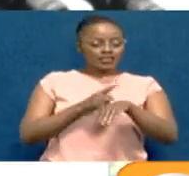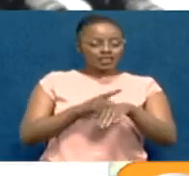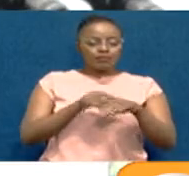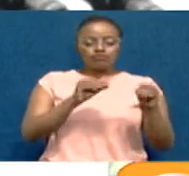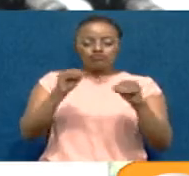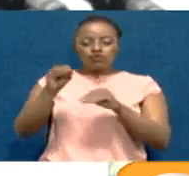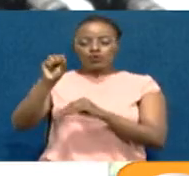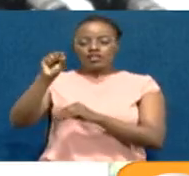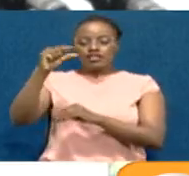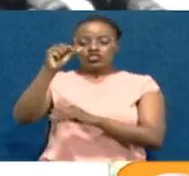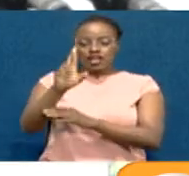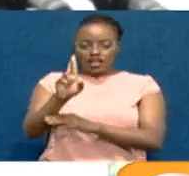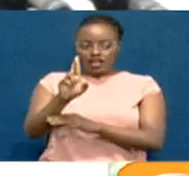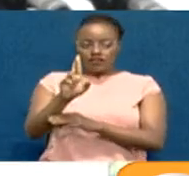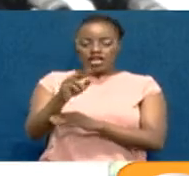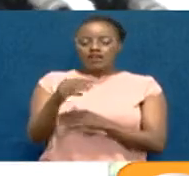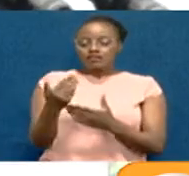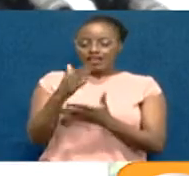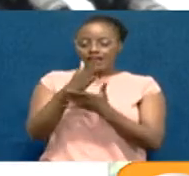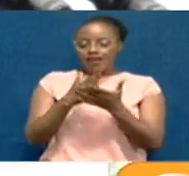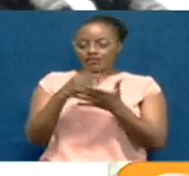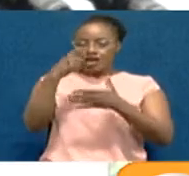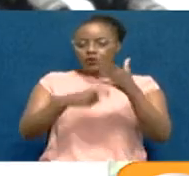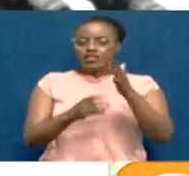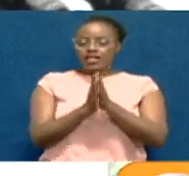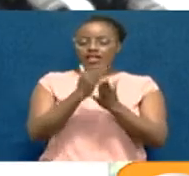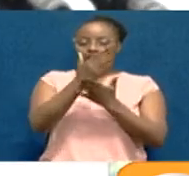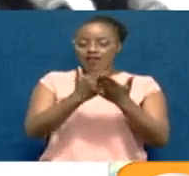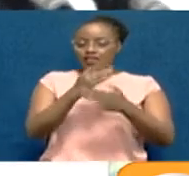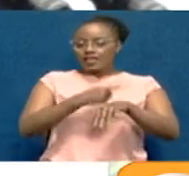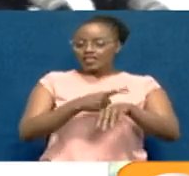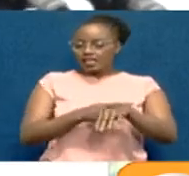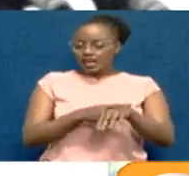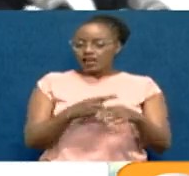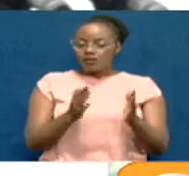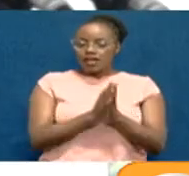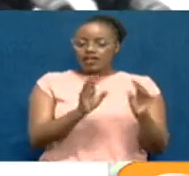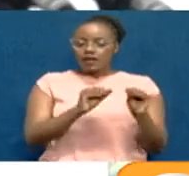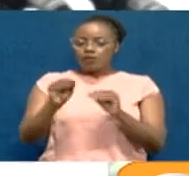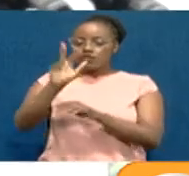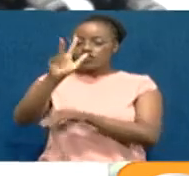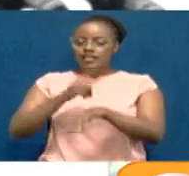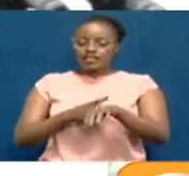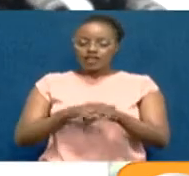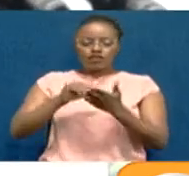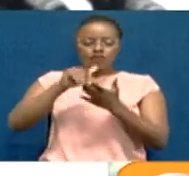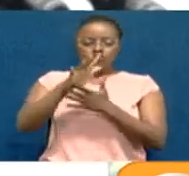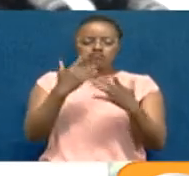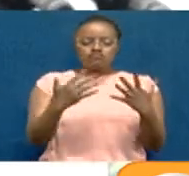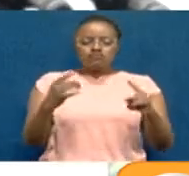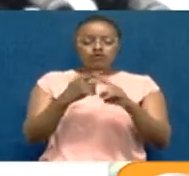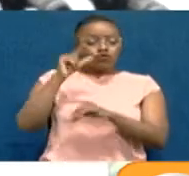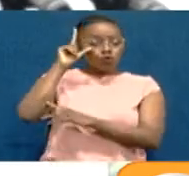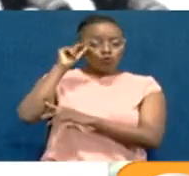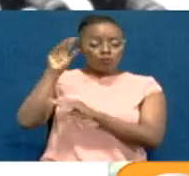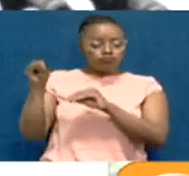the SGR at half the price and at half the time, and move 3 times more cargo daily from